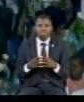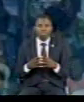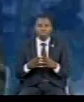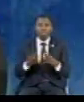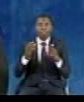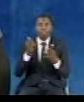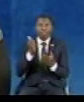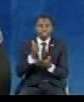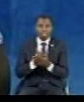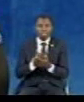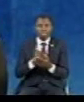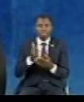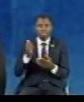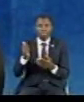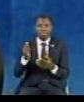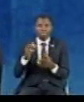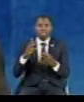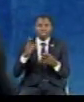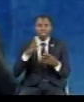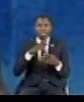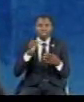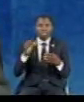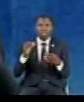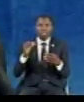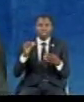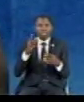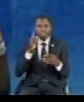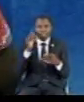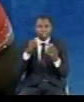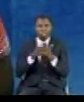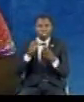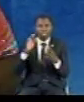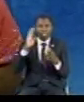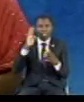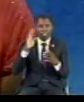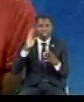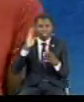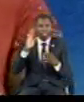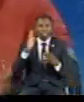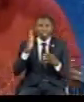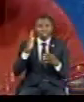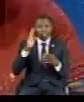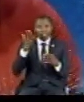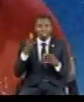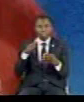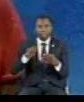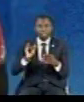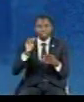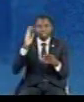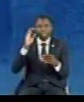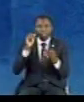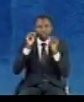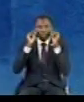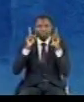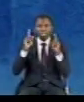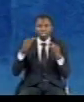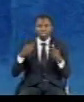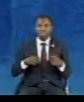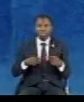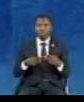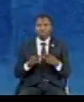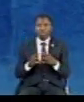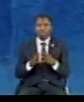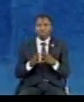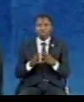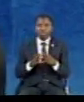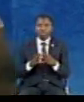Amen. The thing surprised me. I say, if you are throwing, we go call home me now. He say, you go throw him. We go